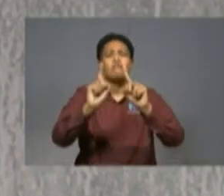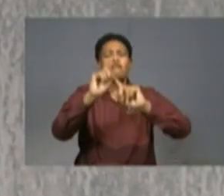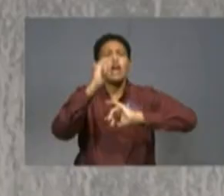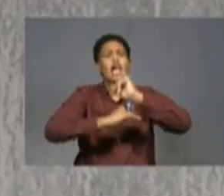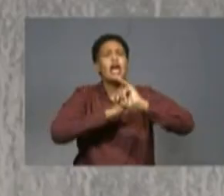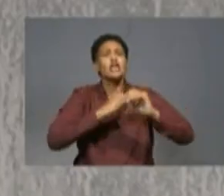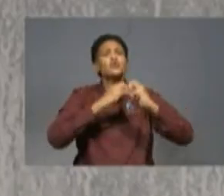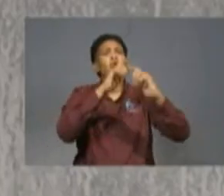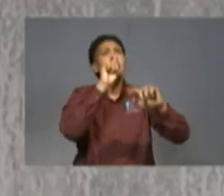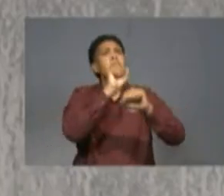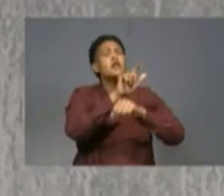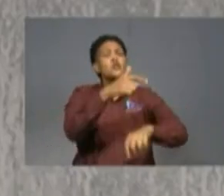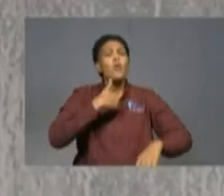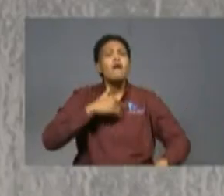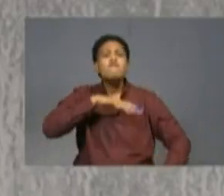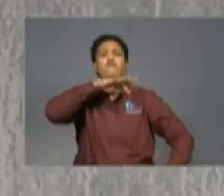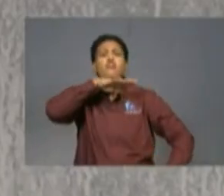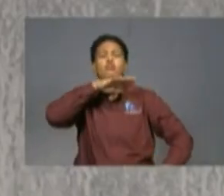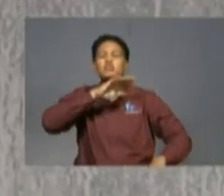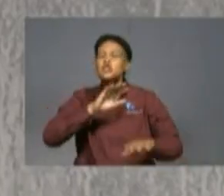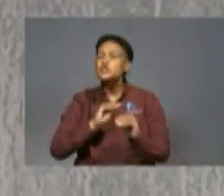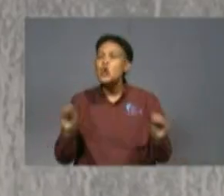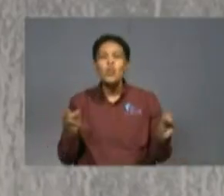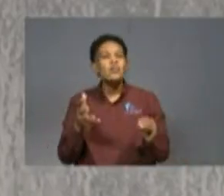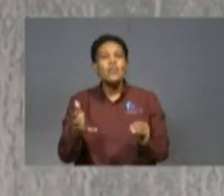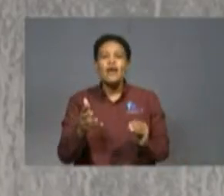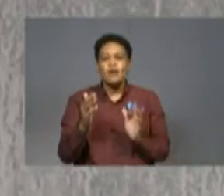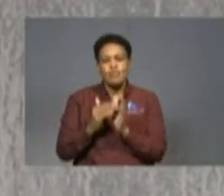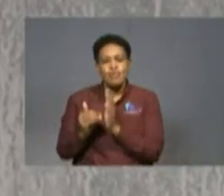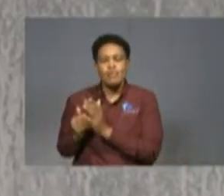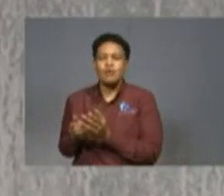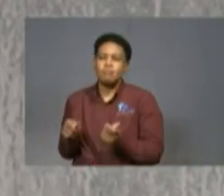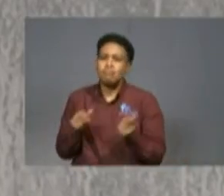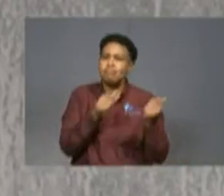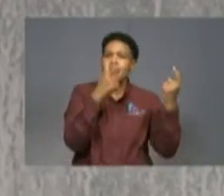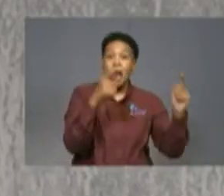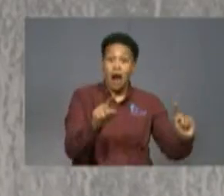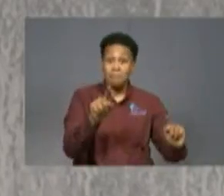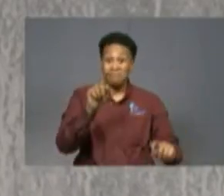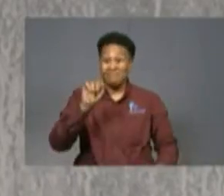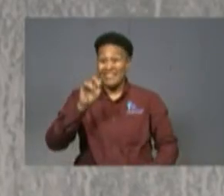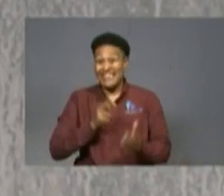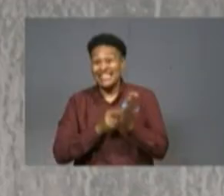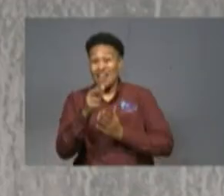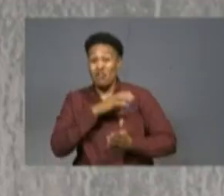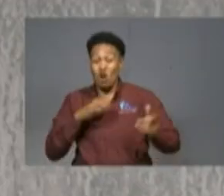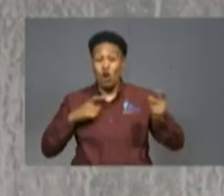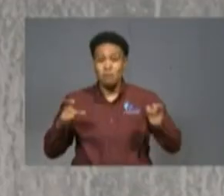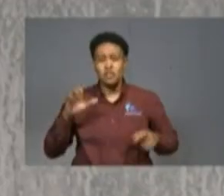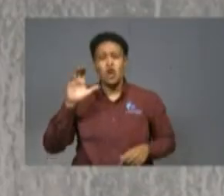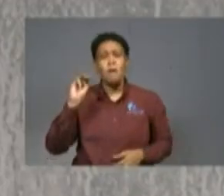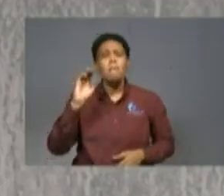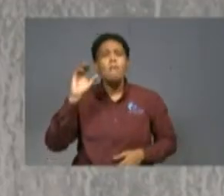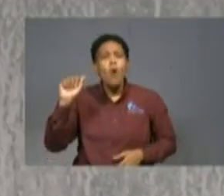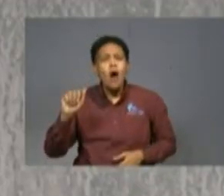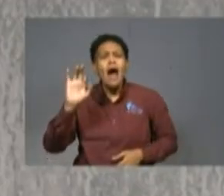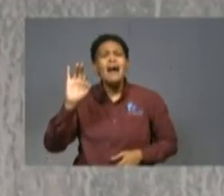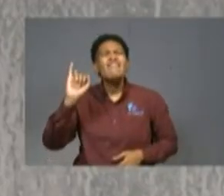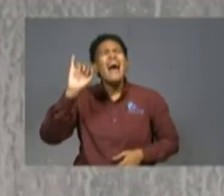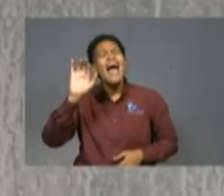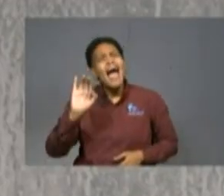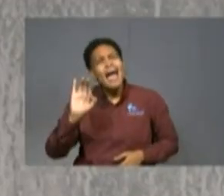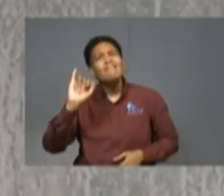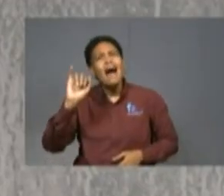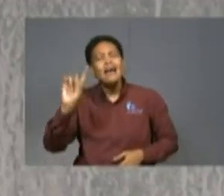ensure that we get a corruption-free Jamaica, an Integrity Commission and MOCA, FID, as well as stronger regulations under